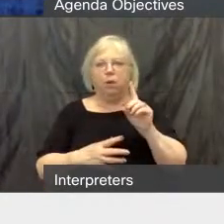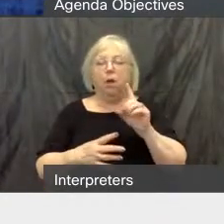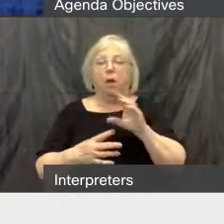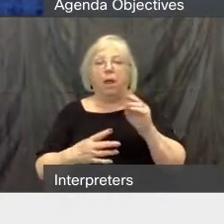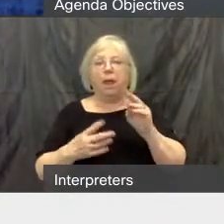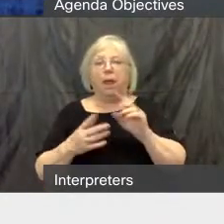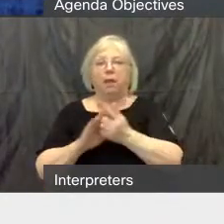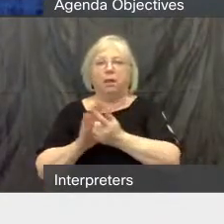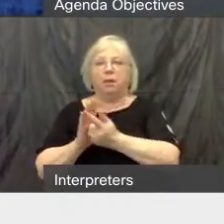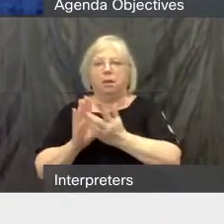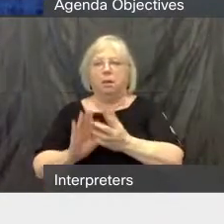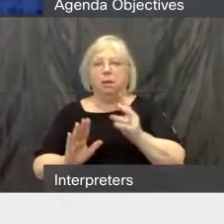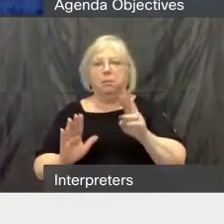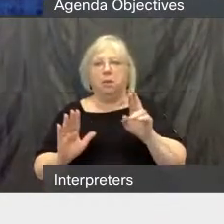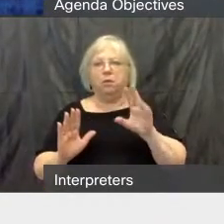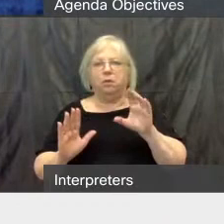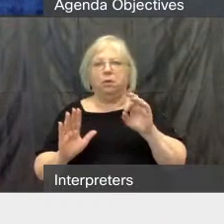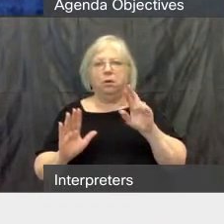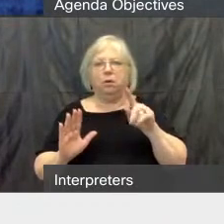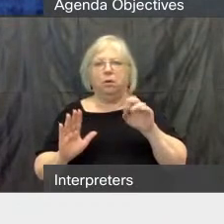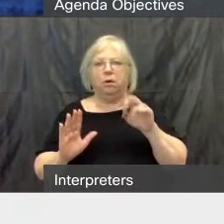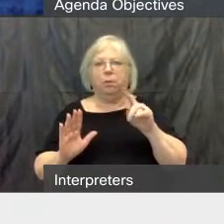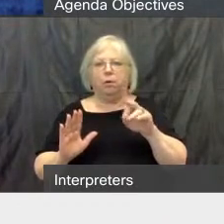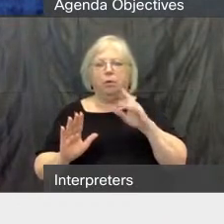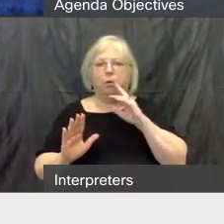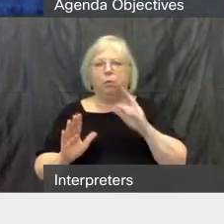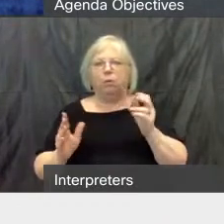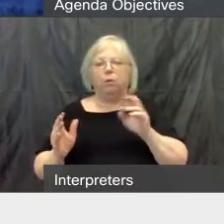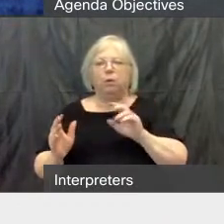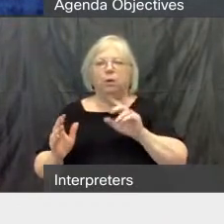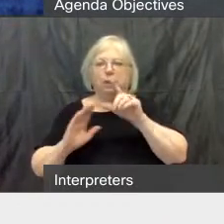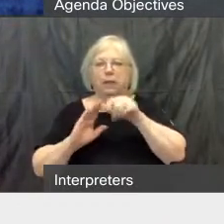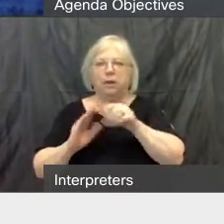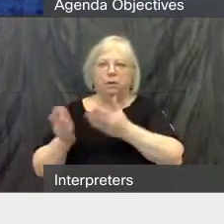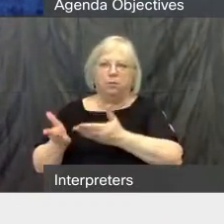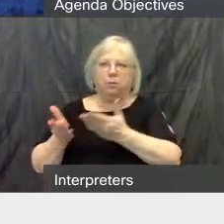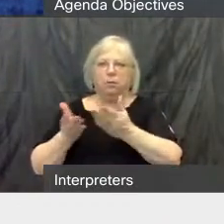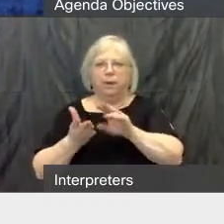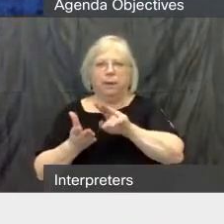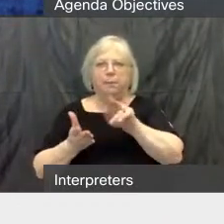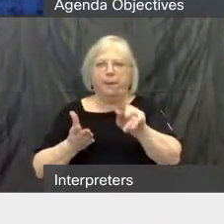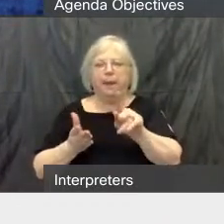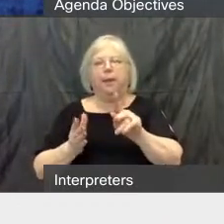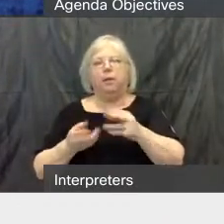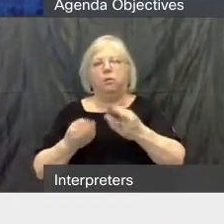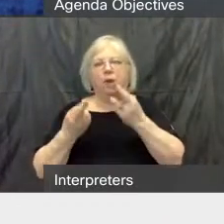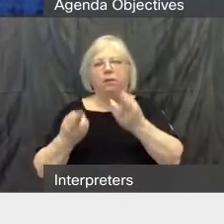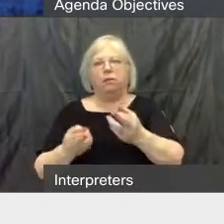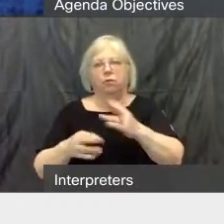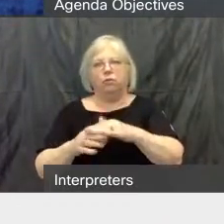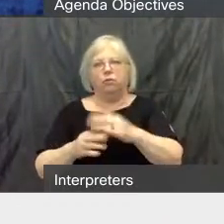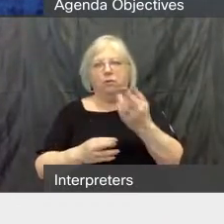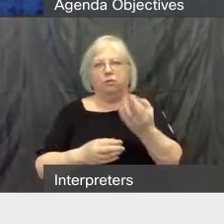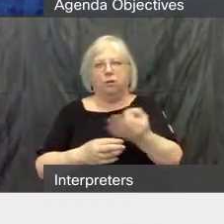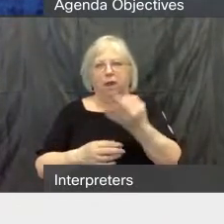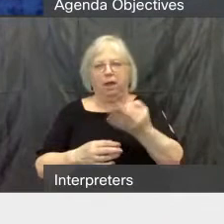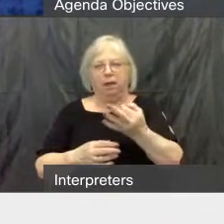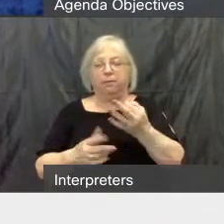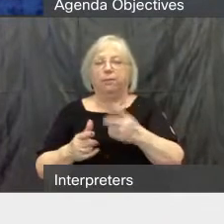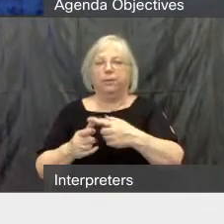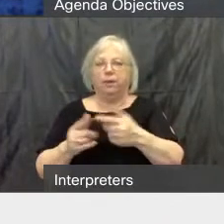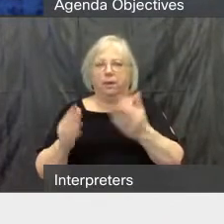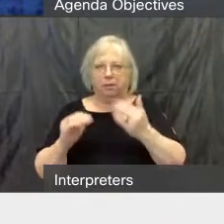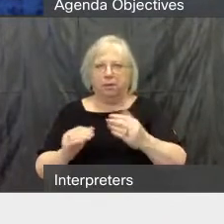Carpenter is going to come back with a resolution dealing with that item on Friday. And then